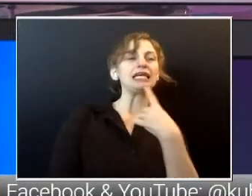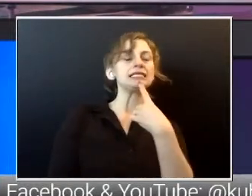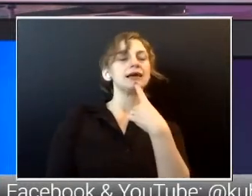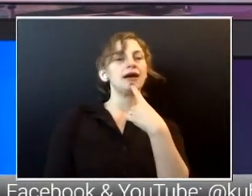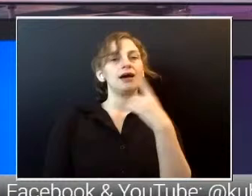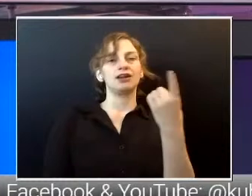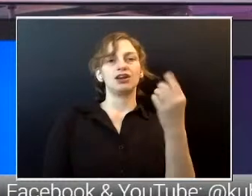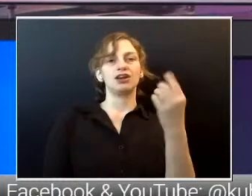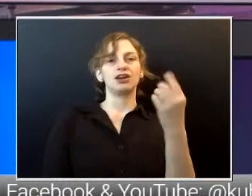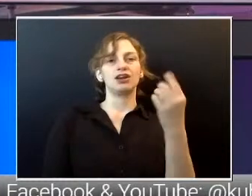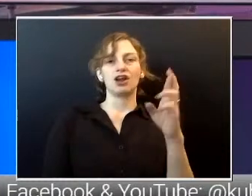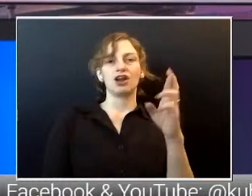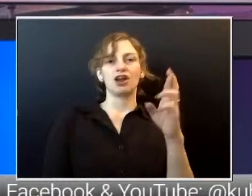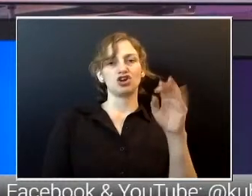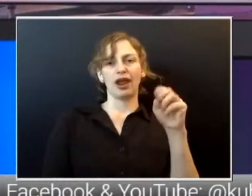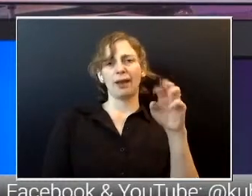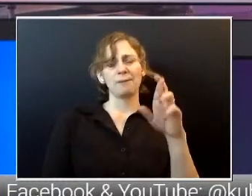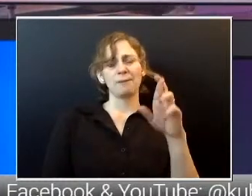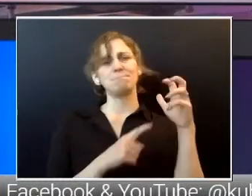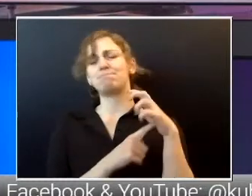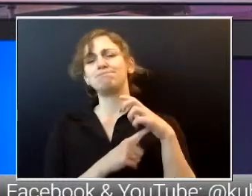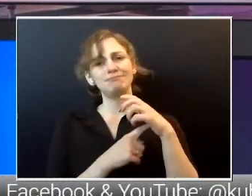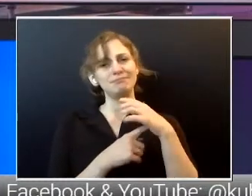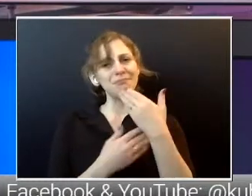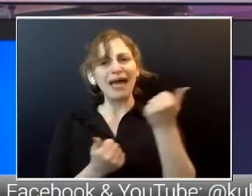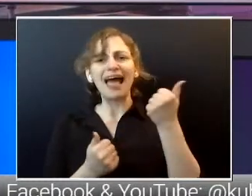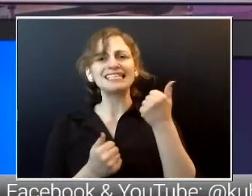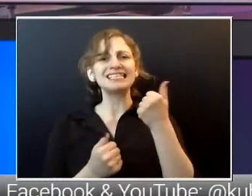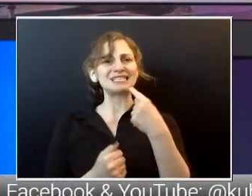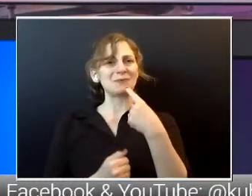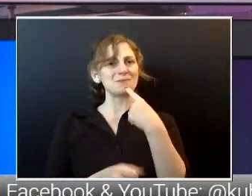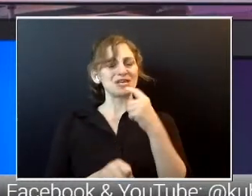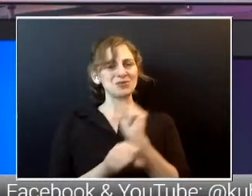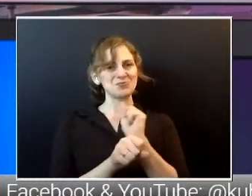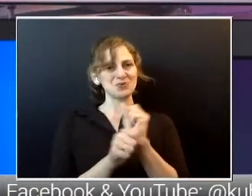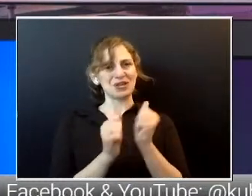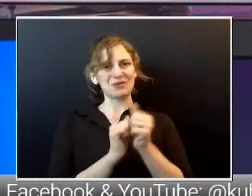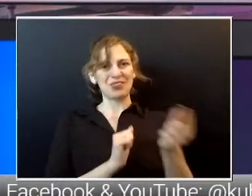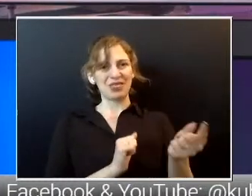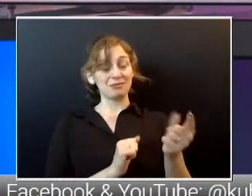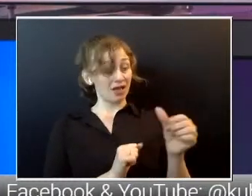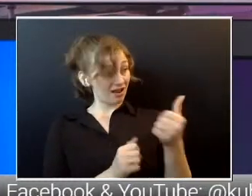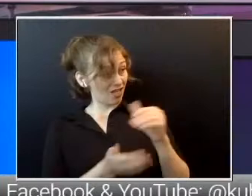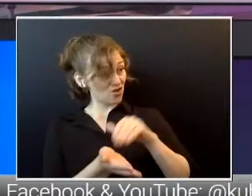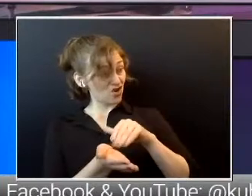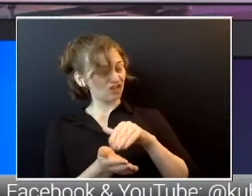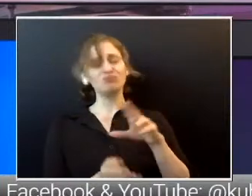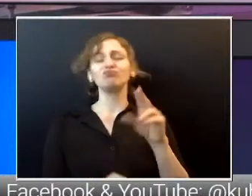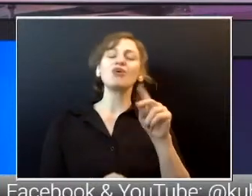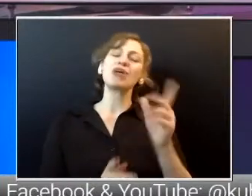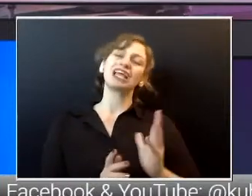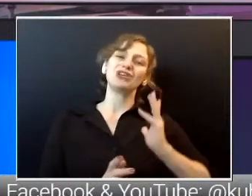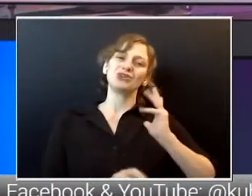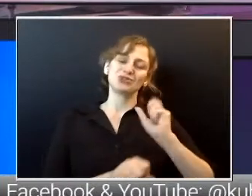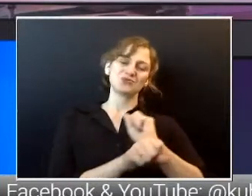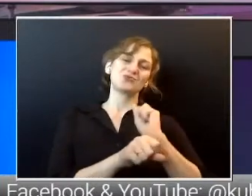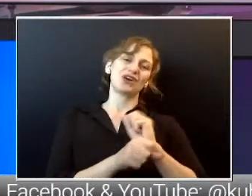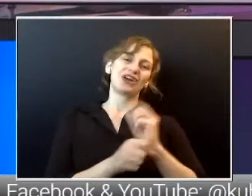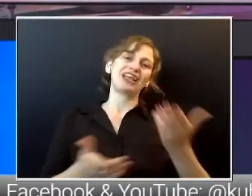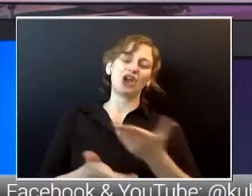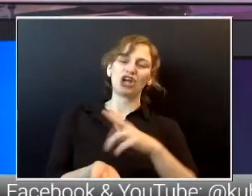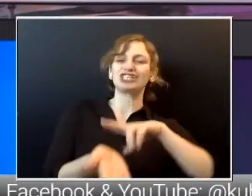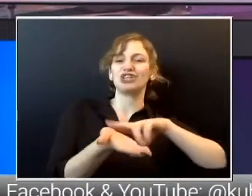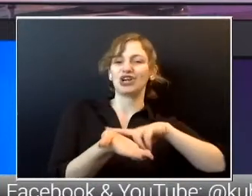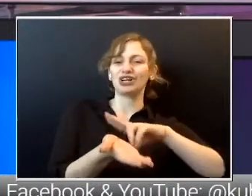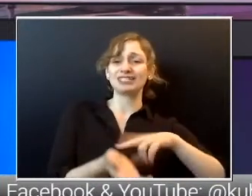What did you and Ray do? Was Ray another doctor? No, he used to work in the hospital. Okay. Nursing. Well, he misses you. That's